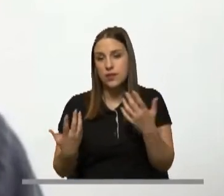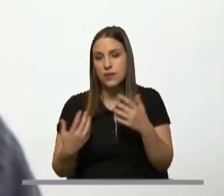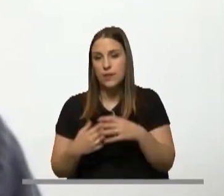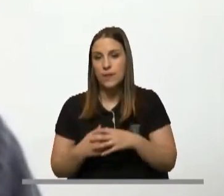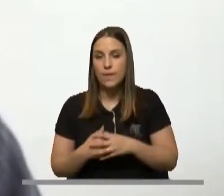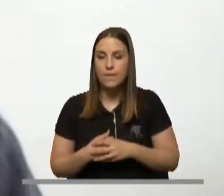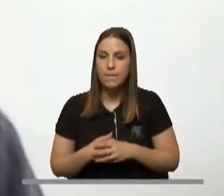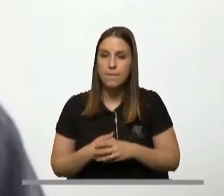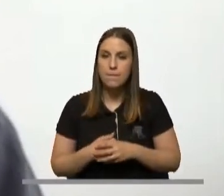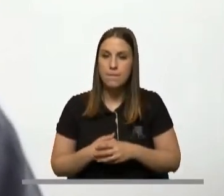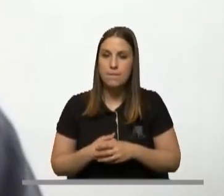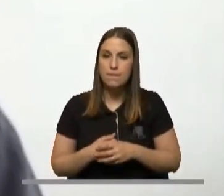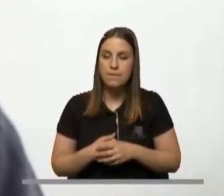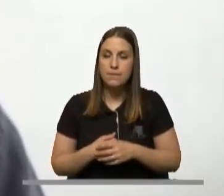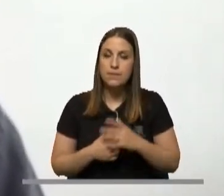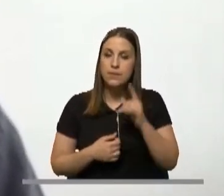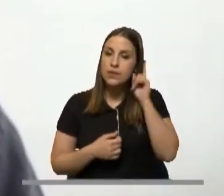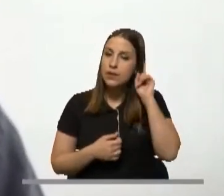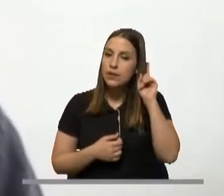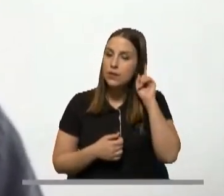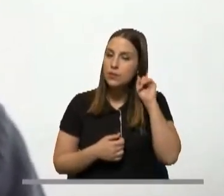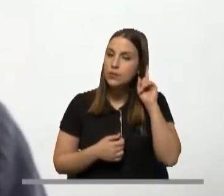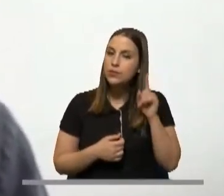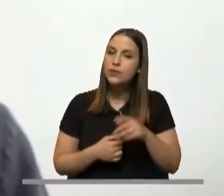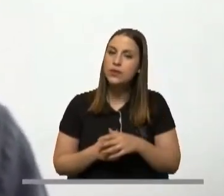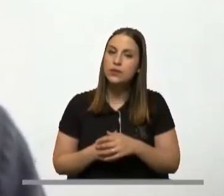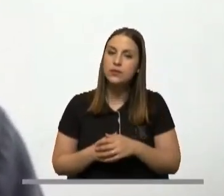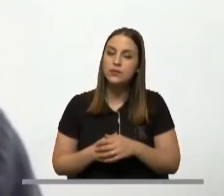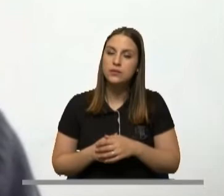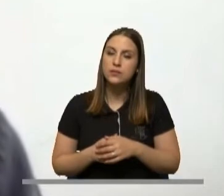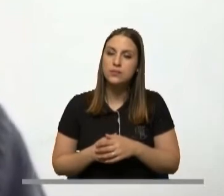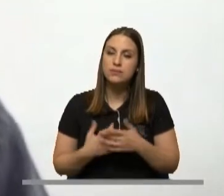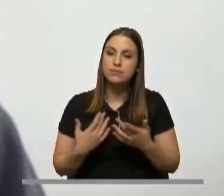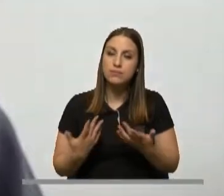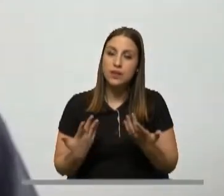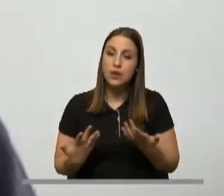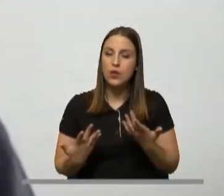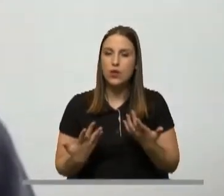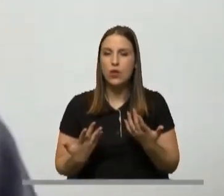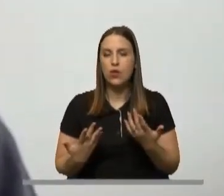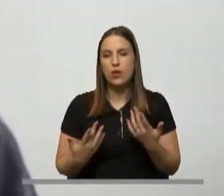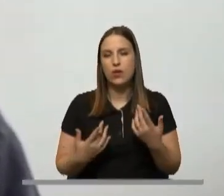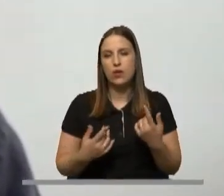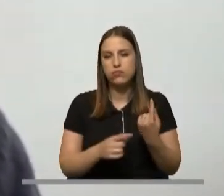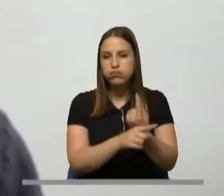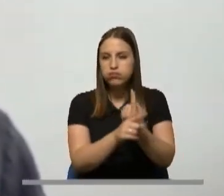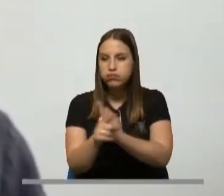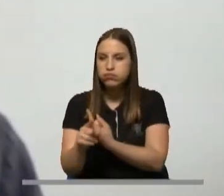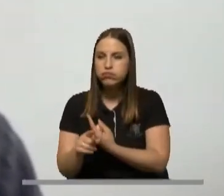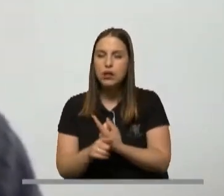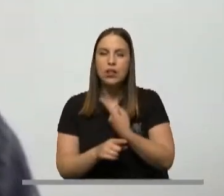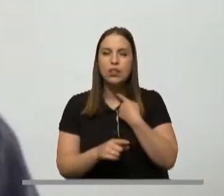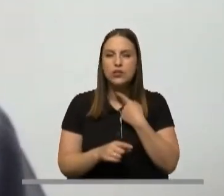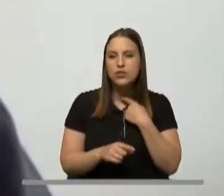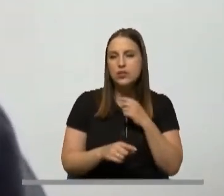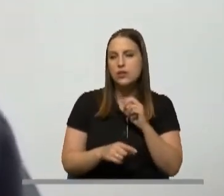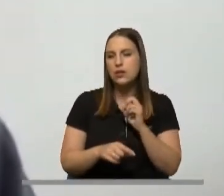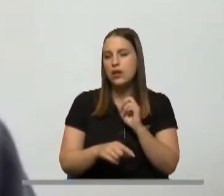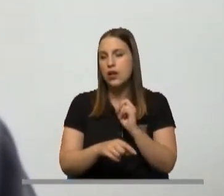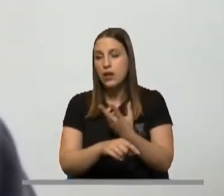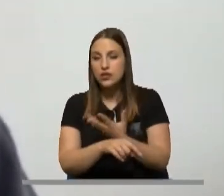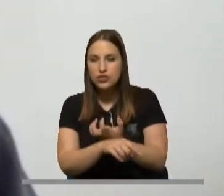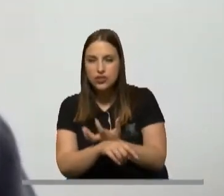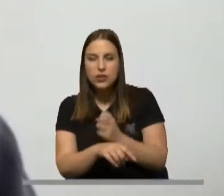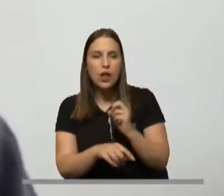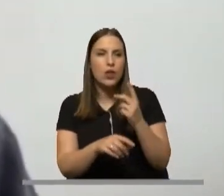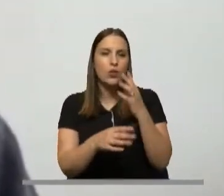experts. There seems to be no device today, either analog or digital, that